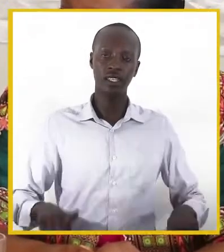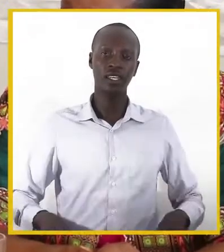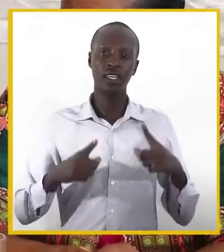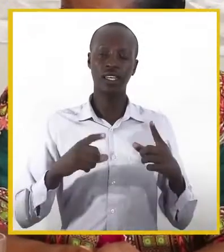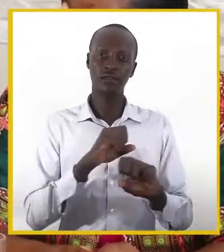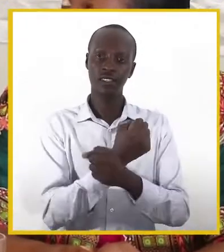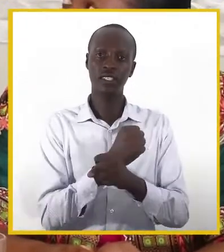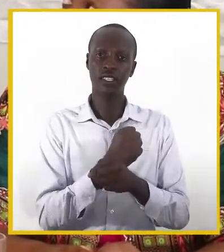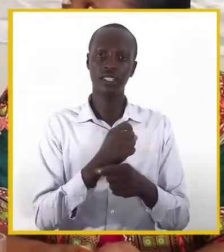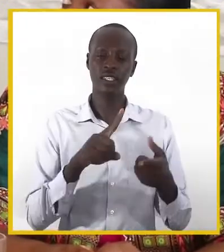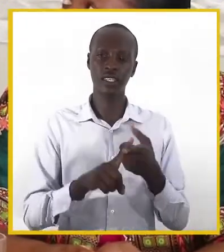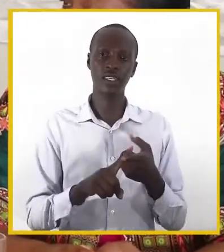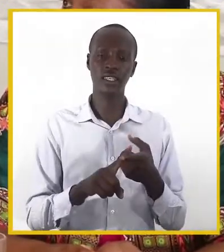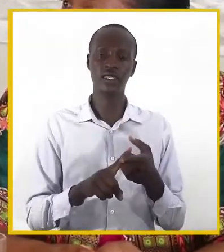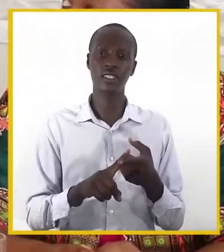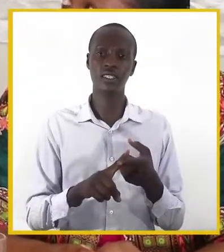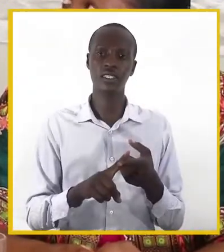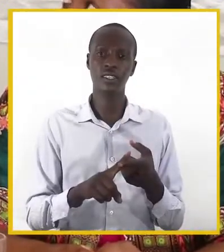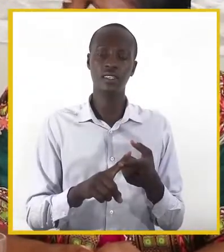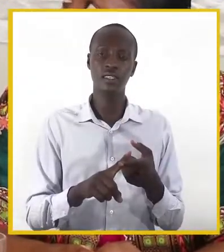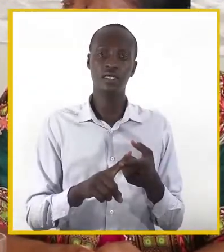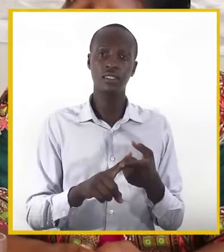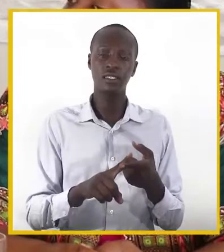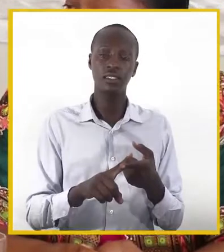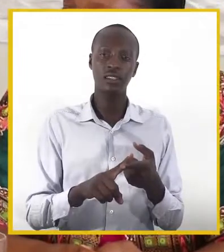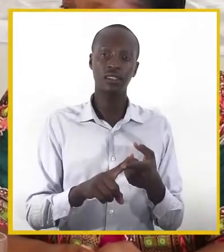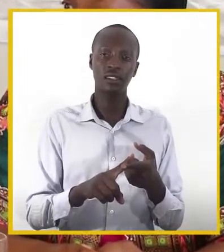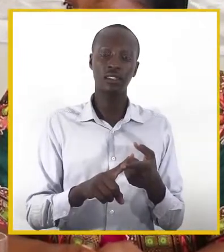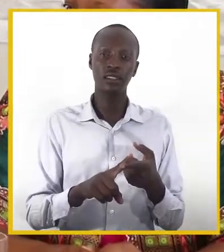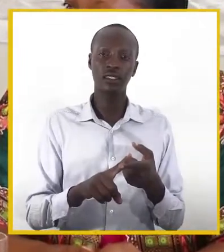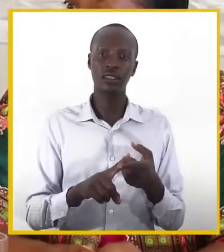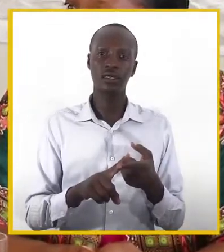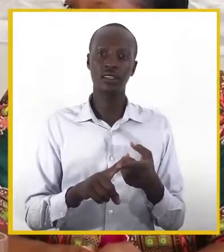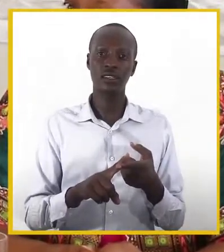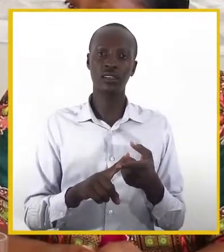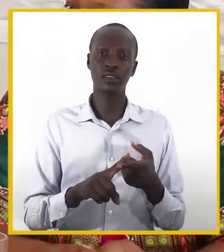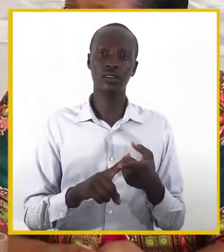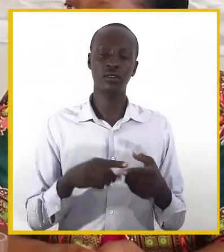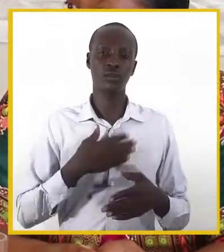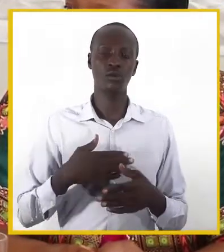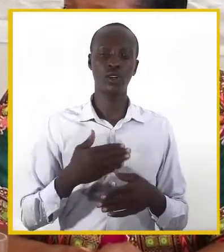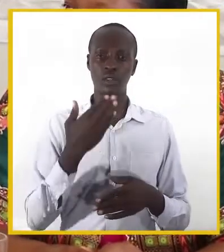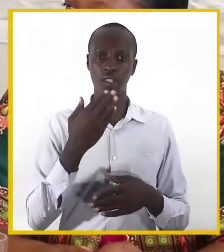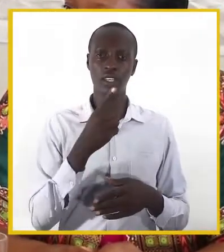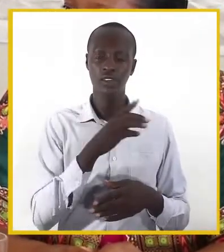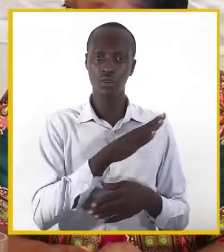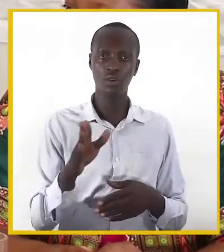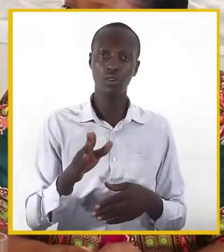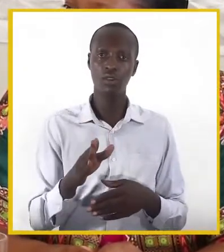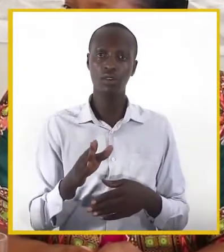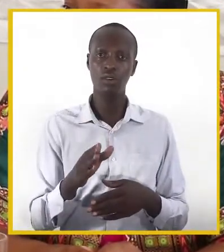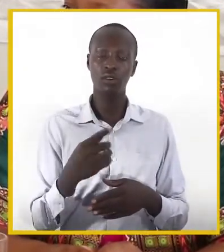that you and me can be safe, and we really want to really salute you guys for a sterling